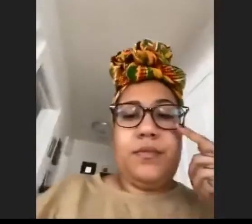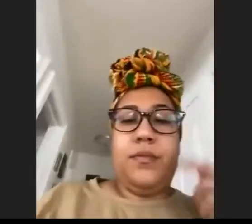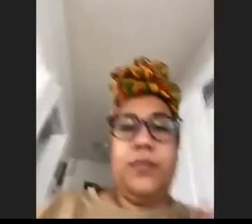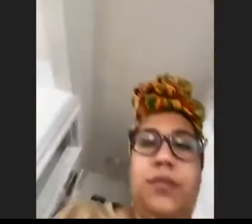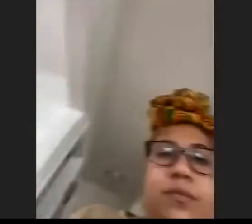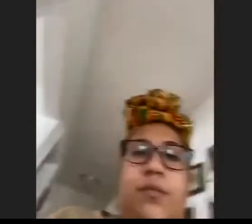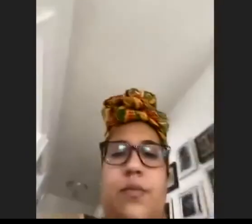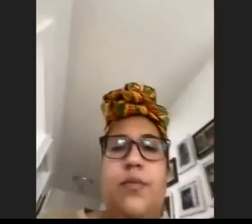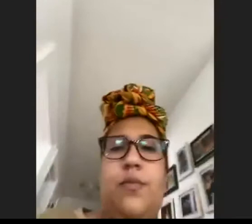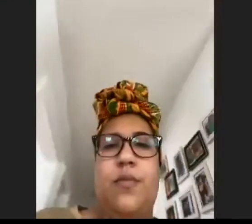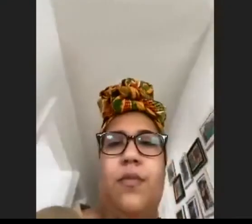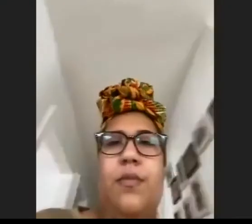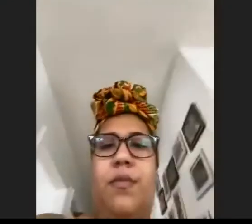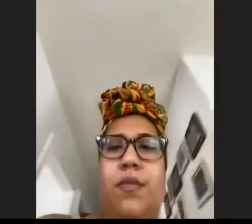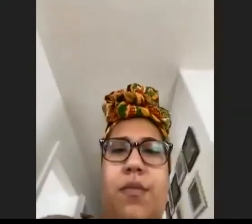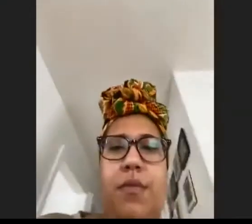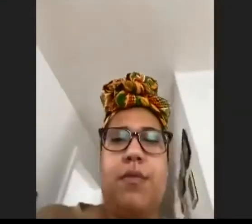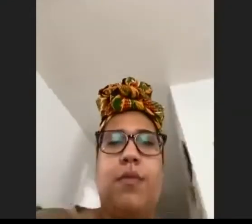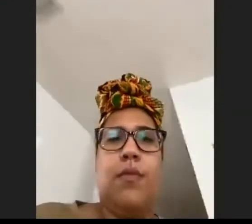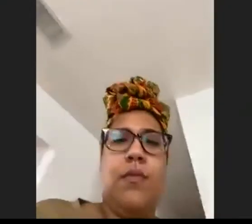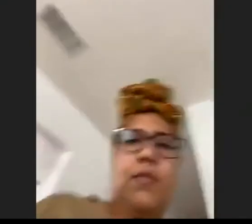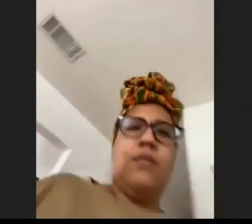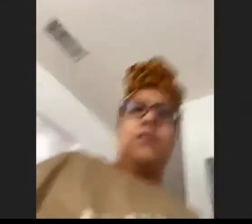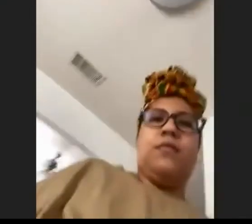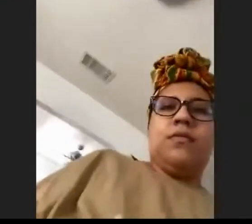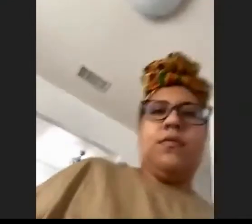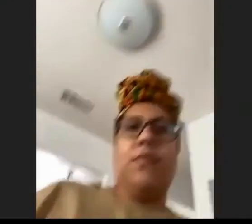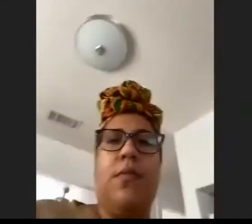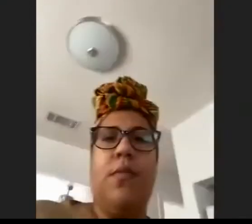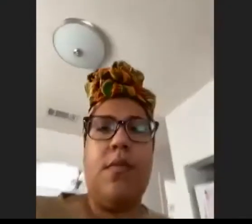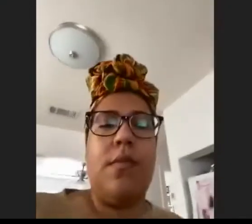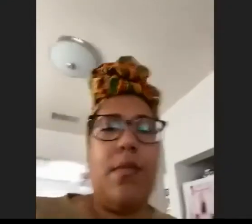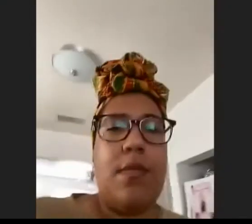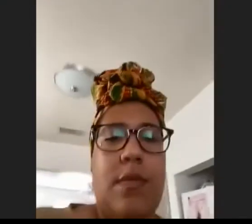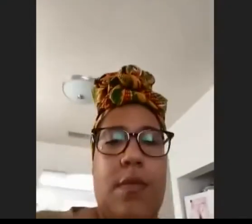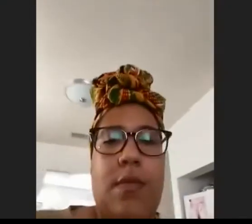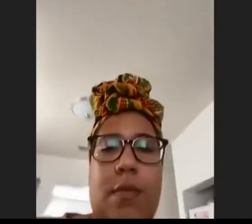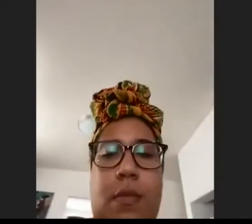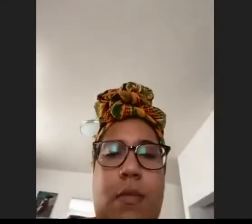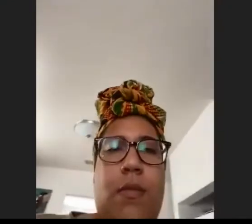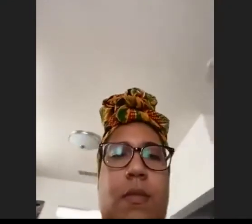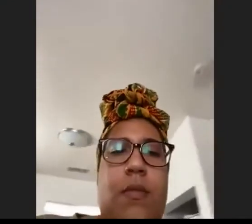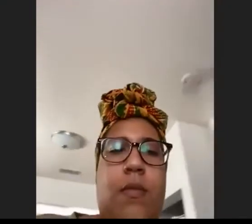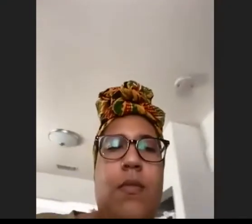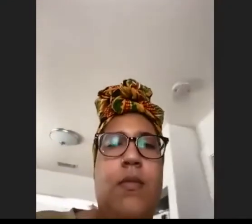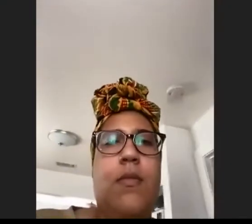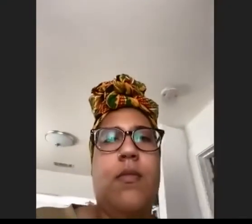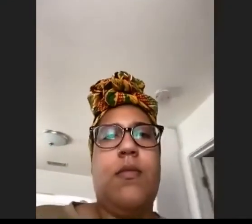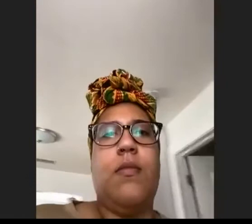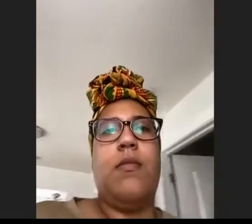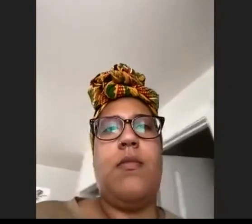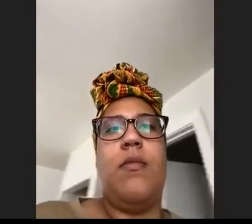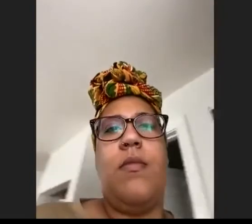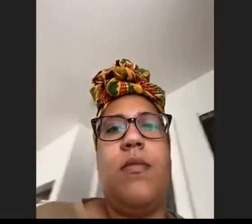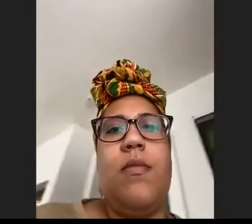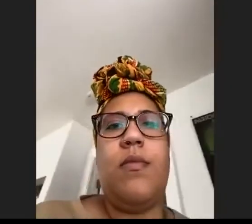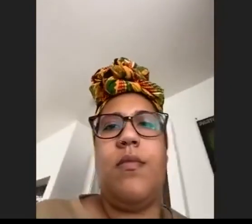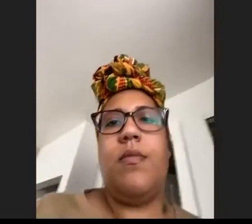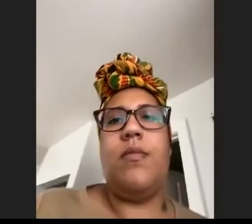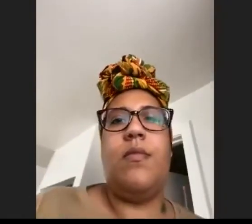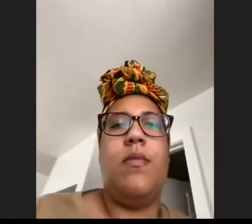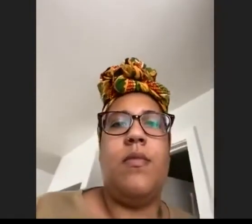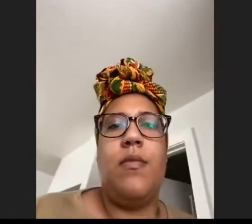made a 3.0. I passed the written test on my second chance. It's just I had just like really fell off. So I'm